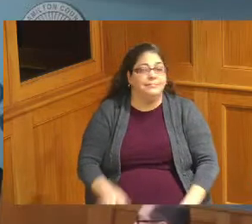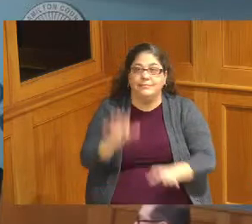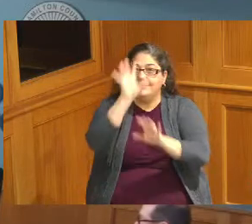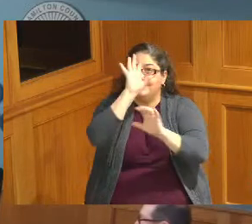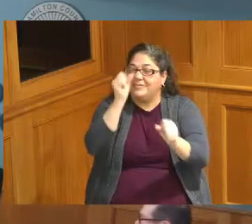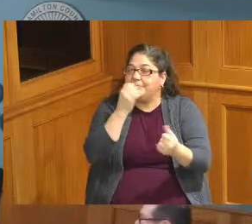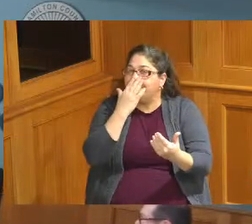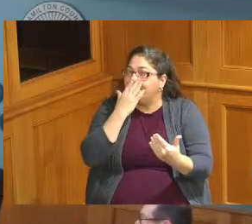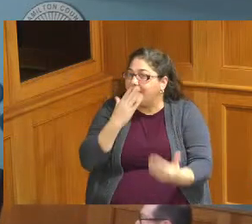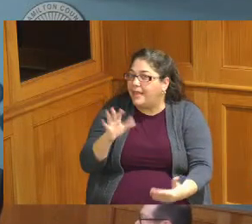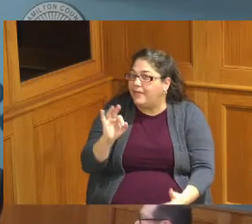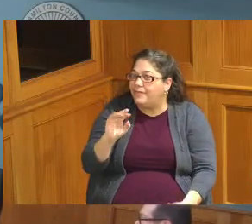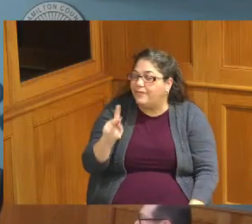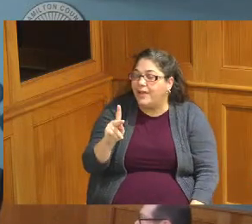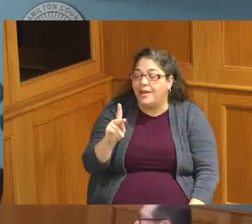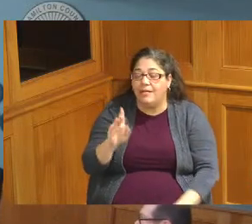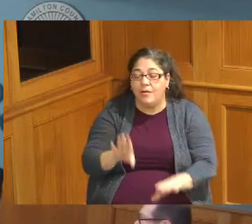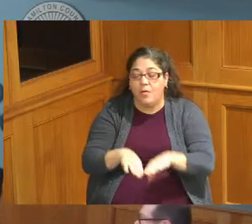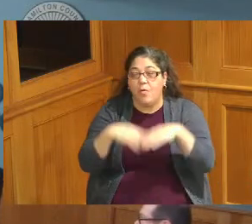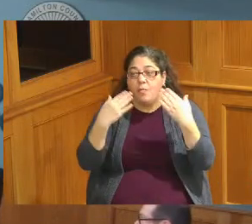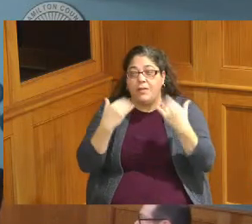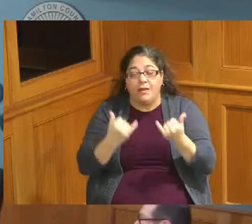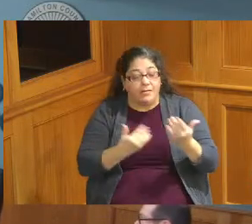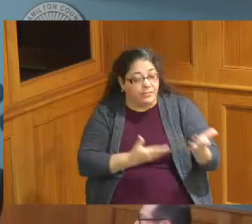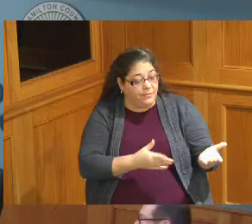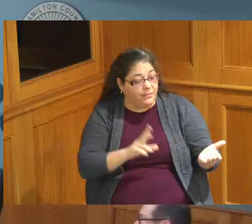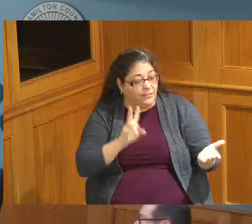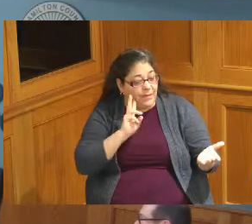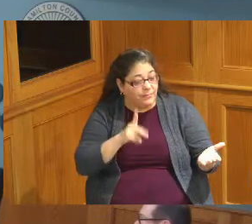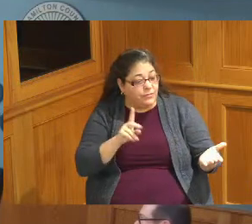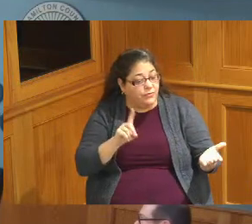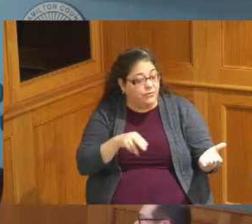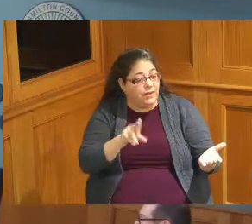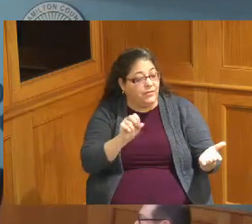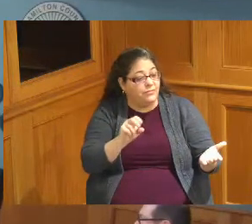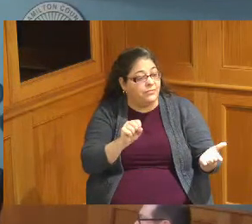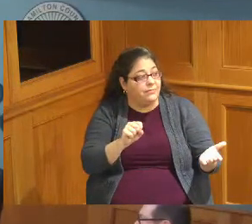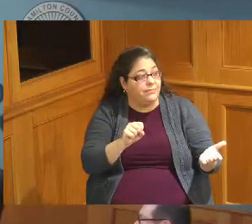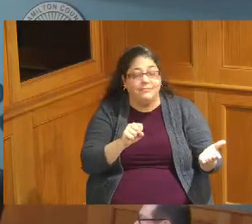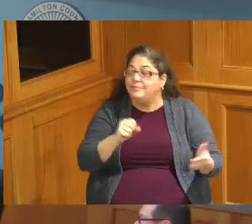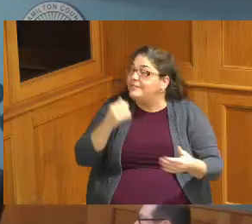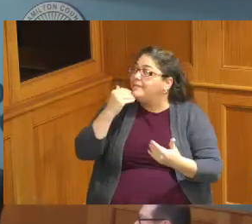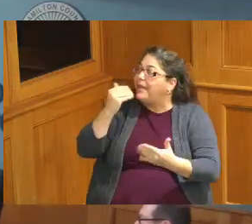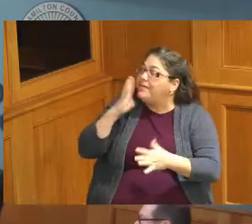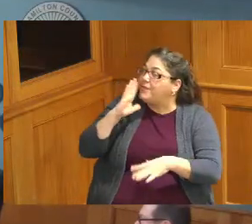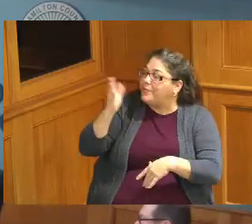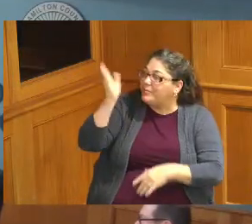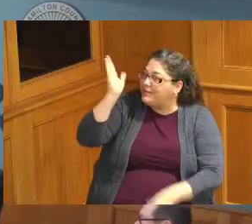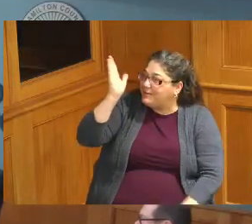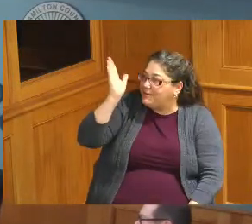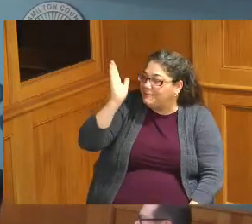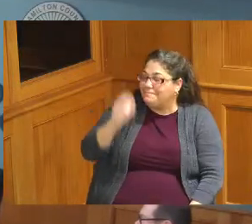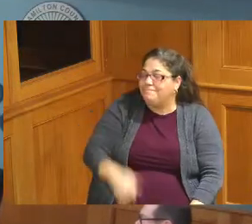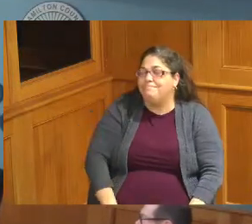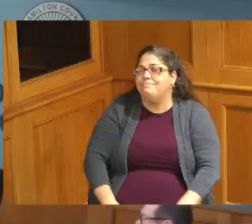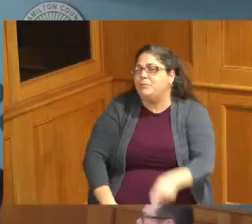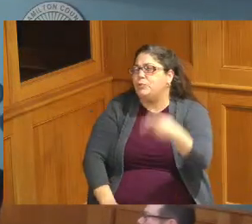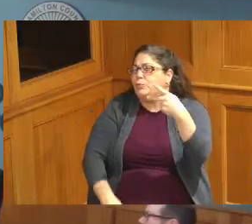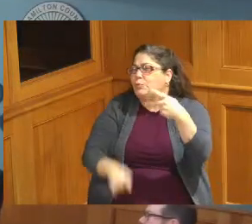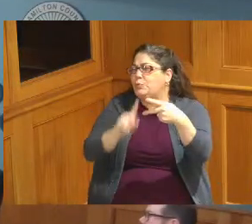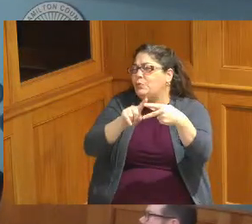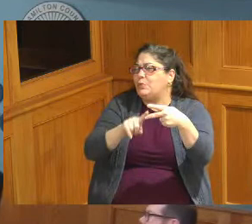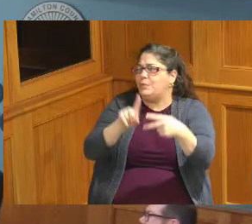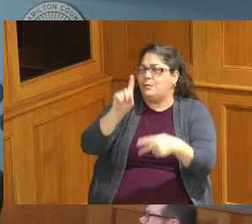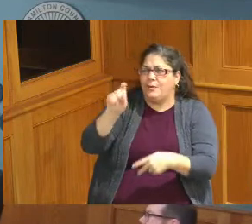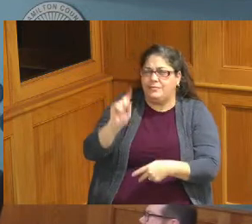Thank you, Frank. I'm going to open it up to Vice President Driehaus. Thank you. Thank you for the presentation. Two quick questions for